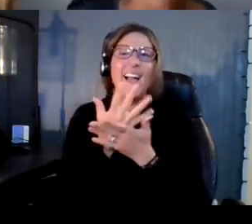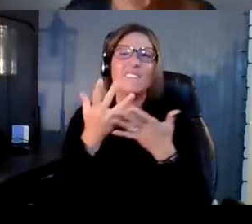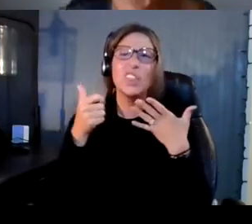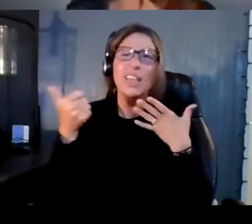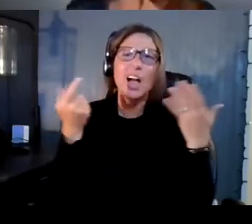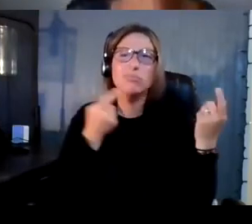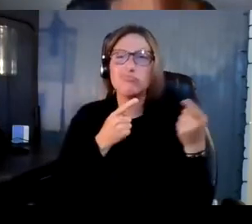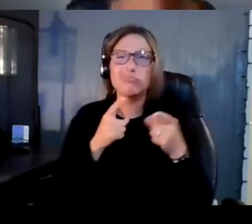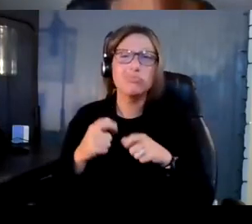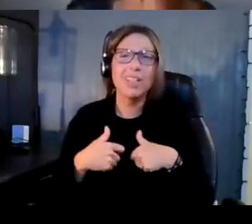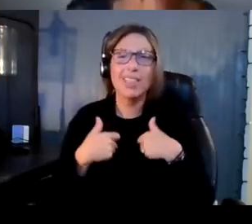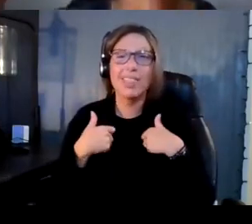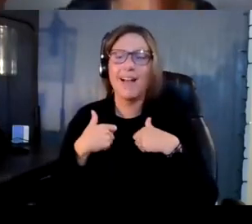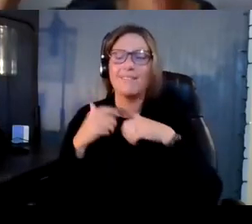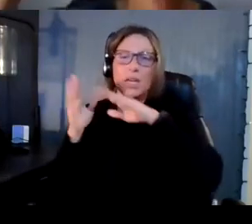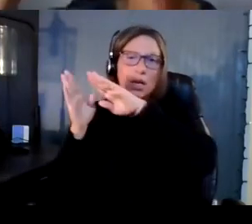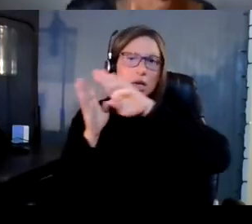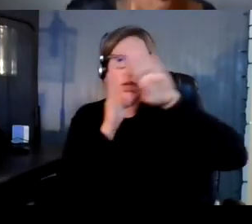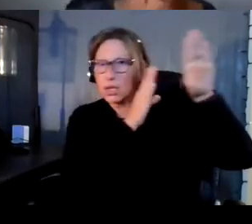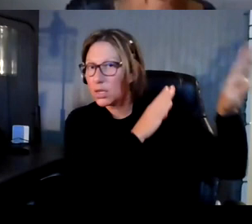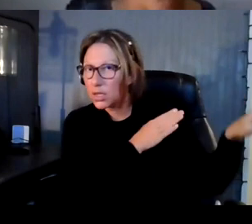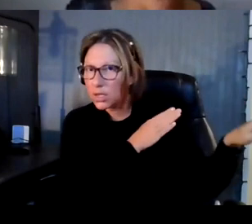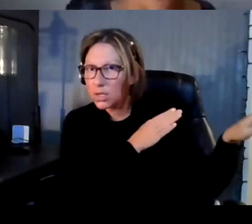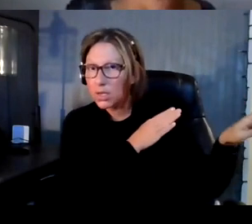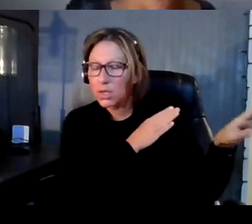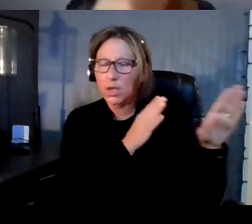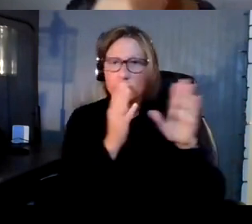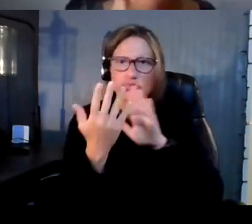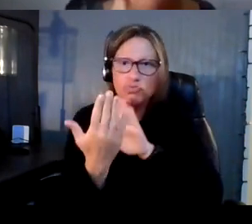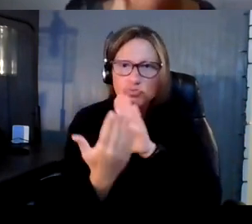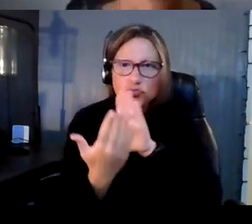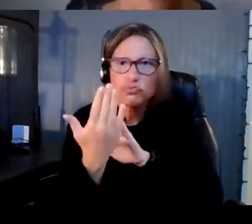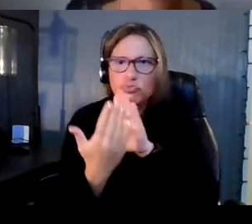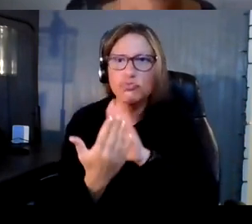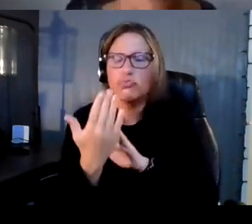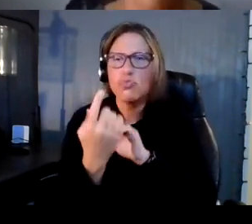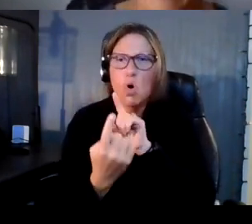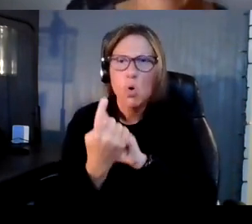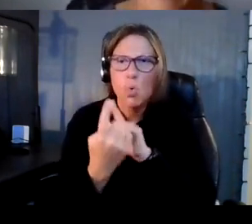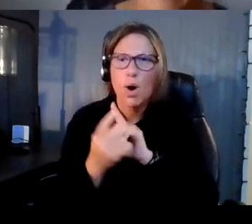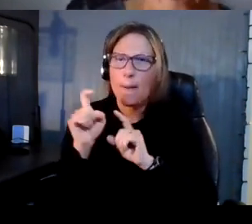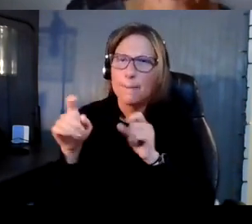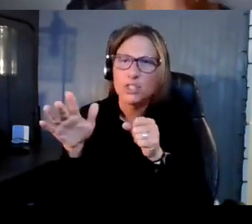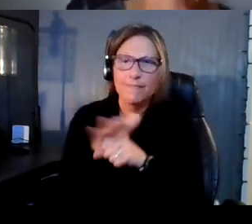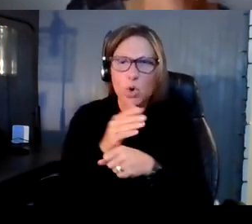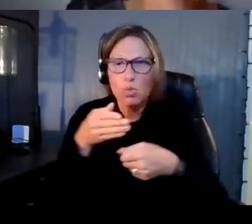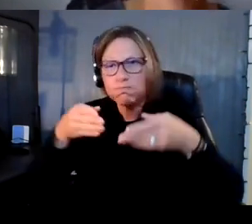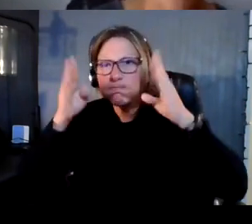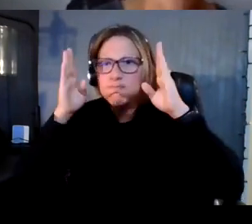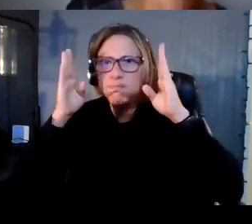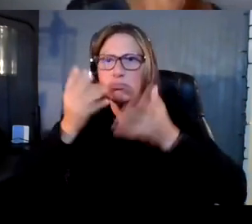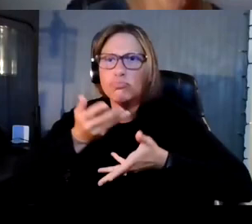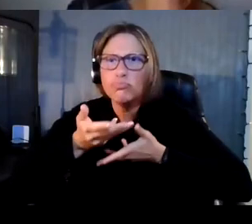in our lives, out of our heads while we're with that individual, and we have to be fully engaged